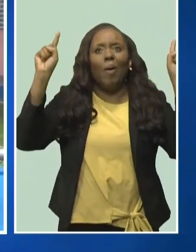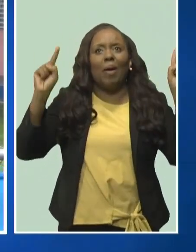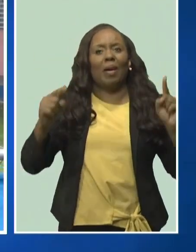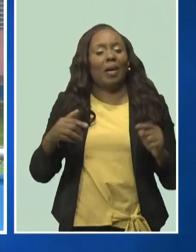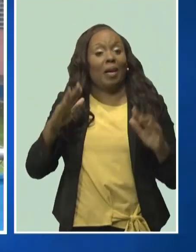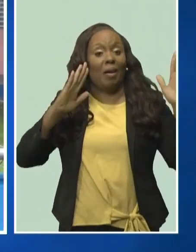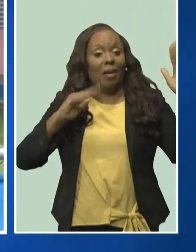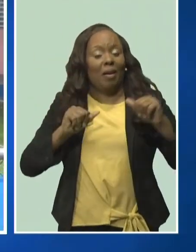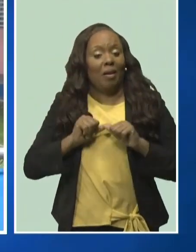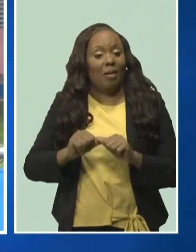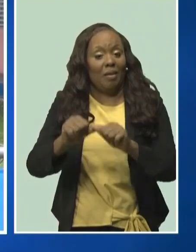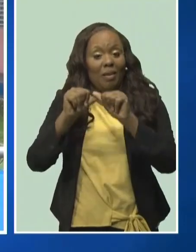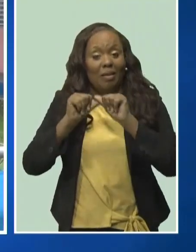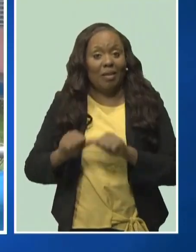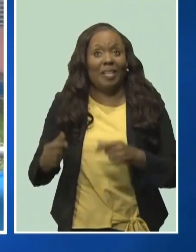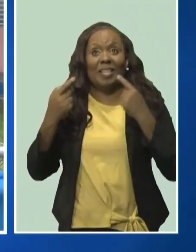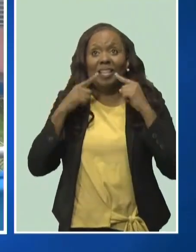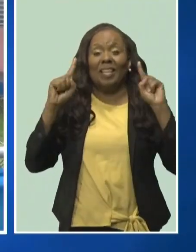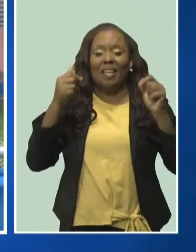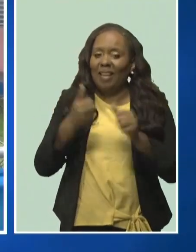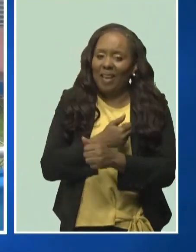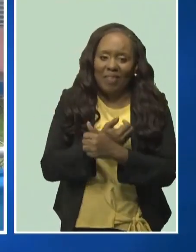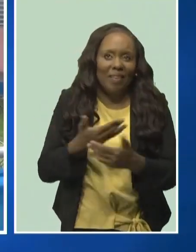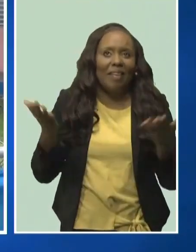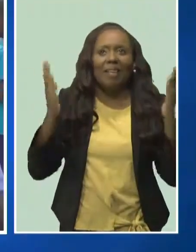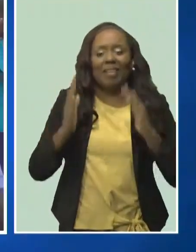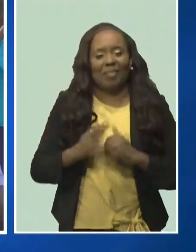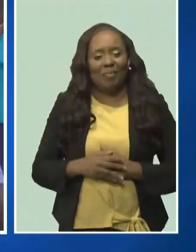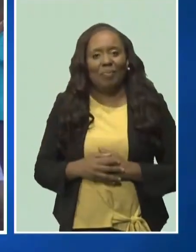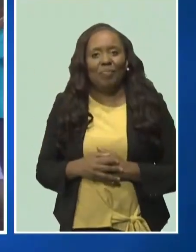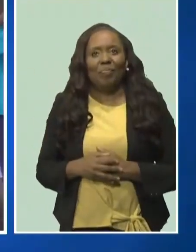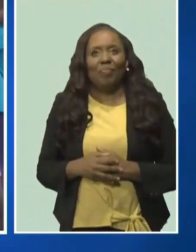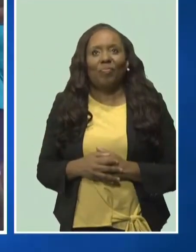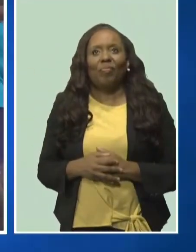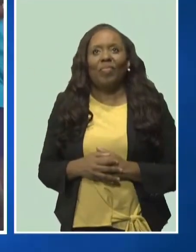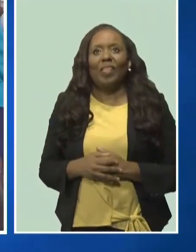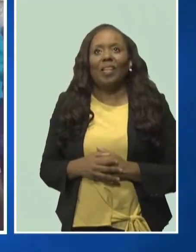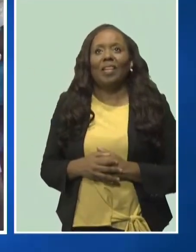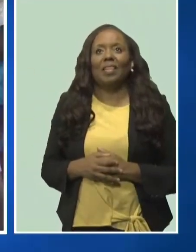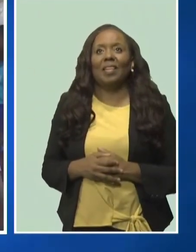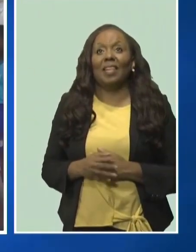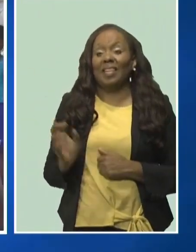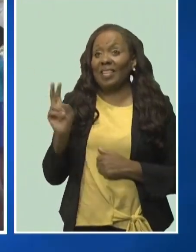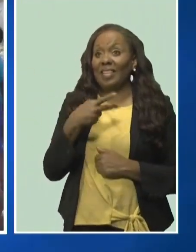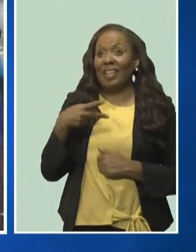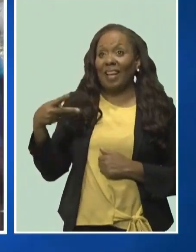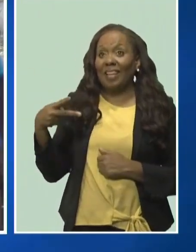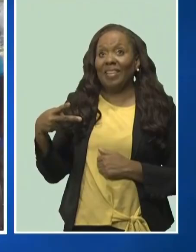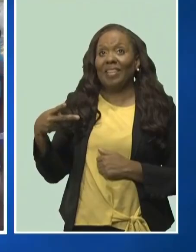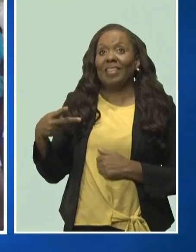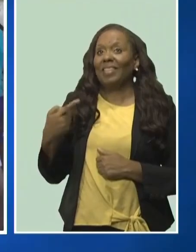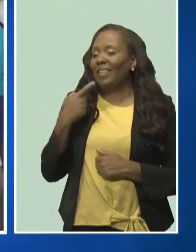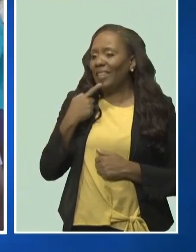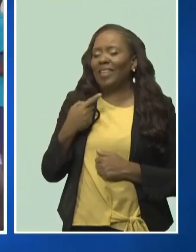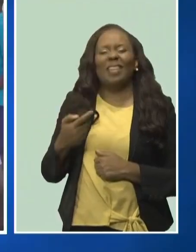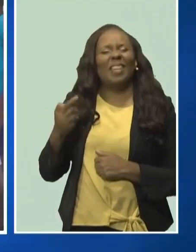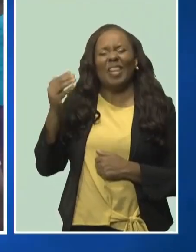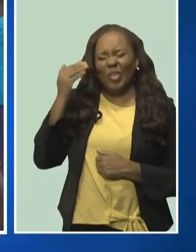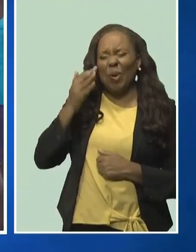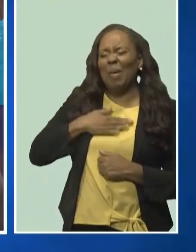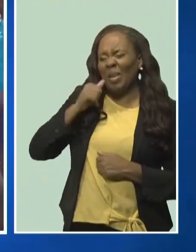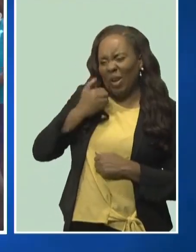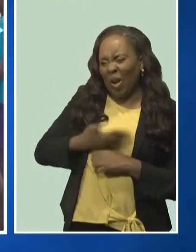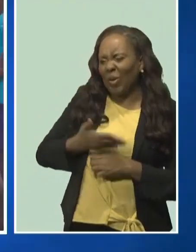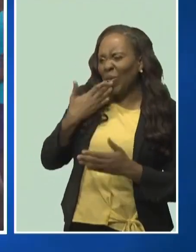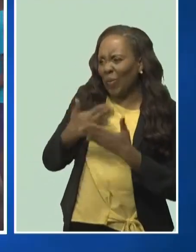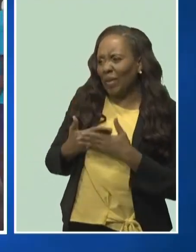that he continues to be successful in everything that he does. And Sabra's father, Kirk Ruck, expected her to do well. She